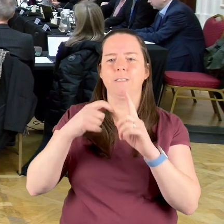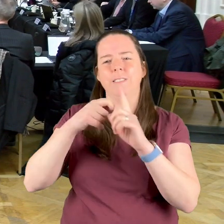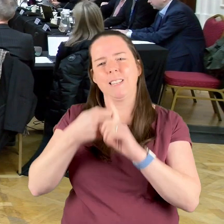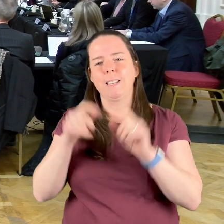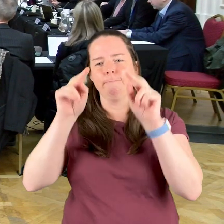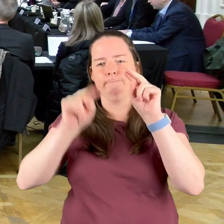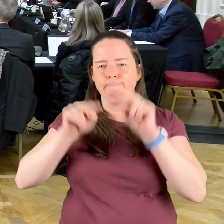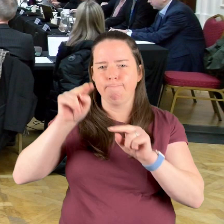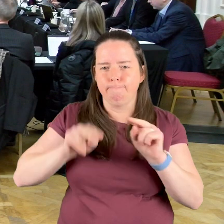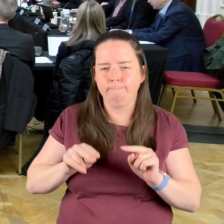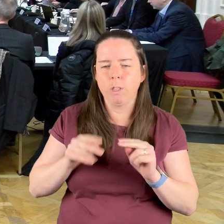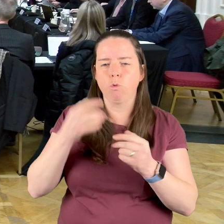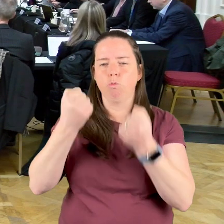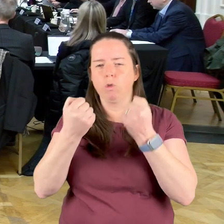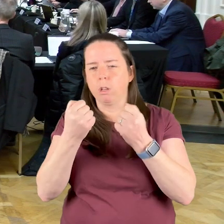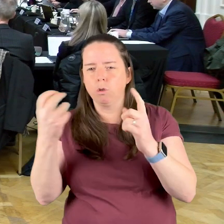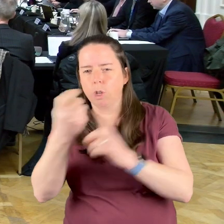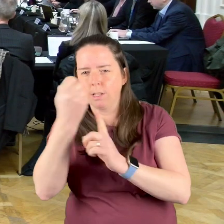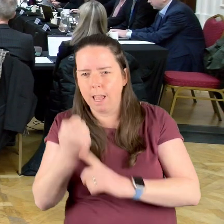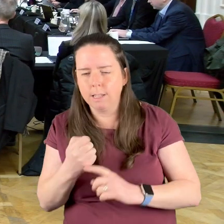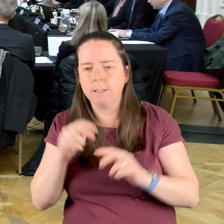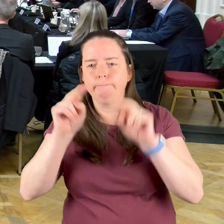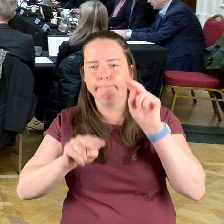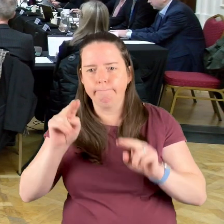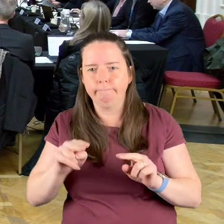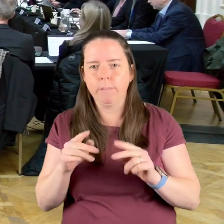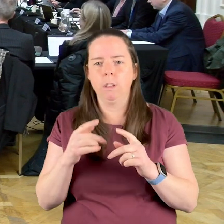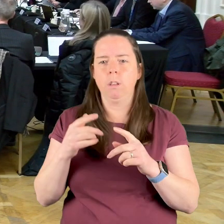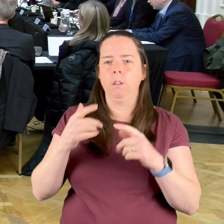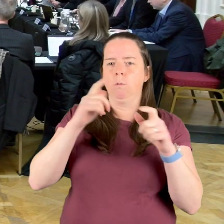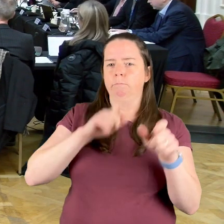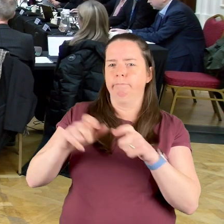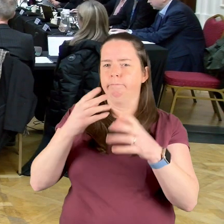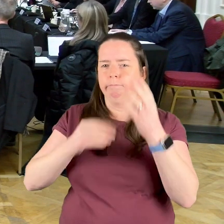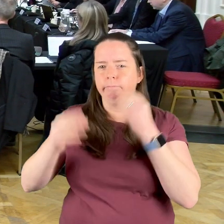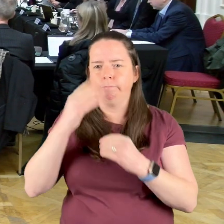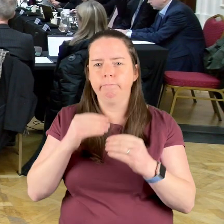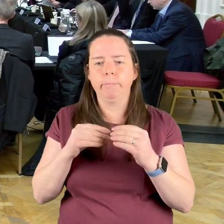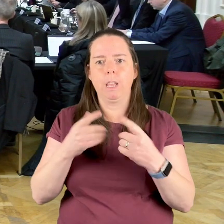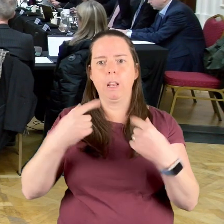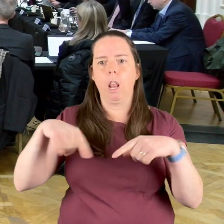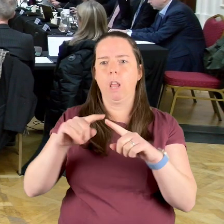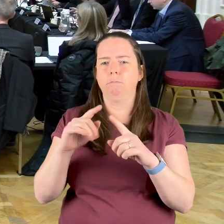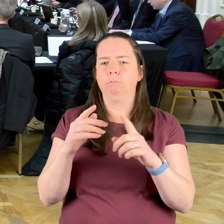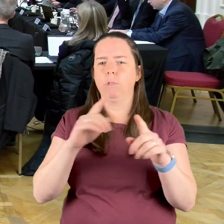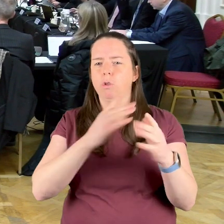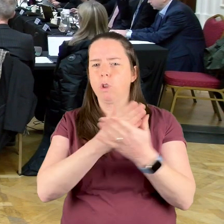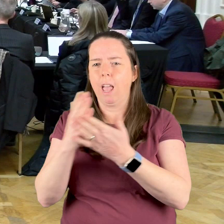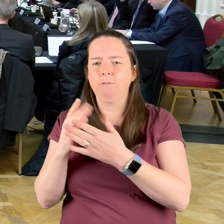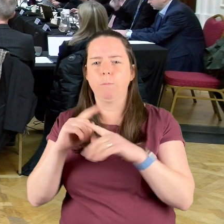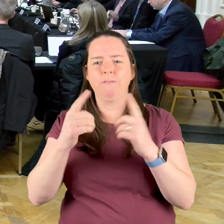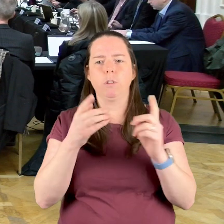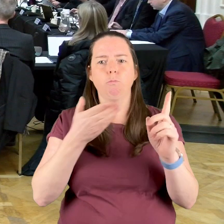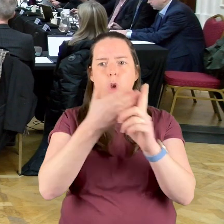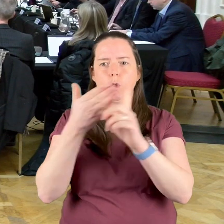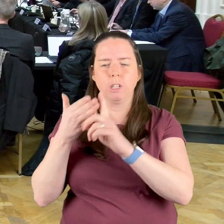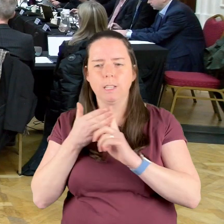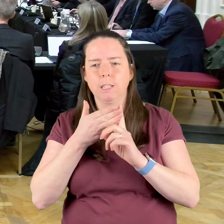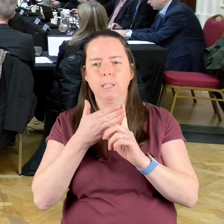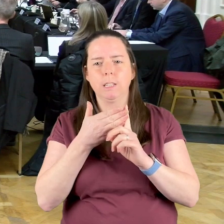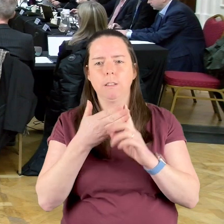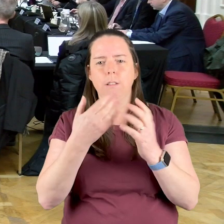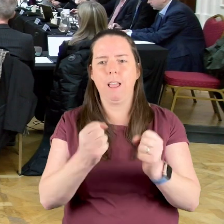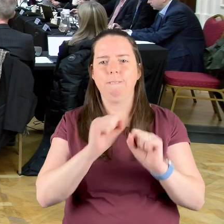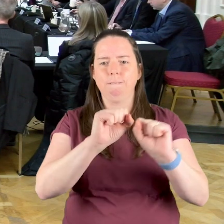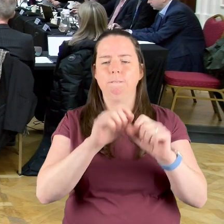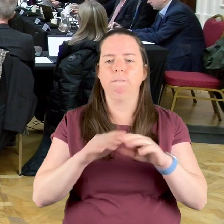that on a monthly basis so people are cited and can learn and share from their different approaches that they're taking across the patch. So